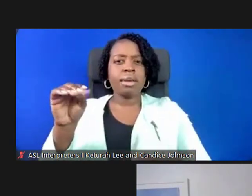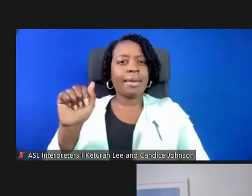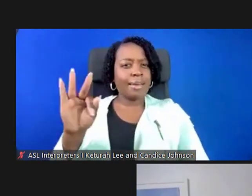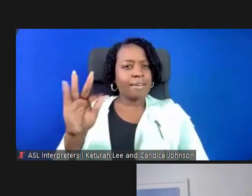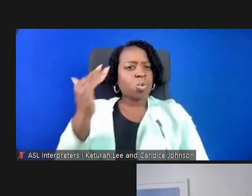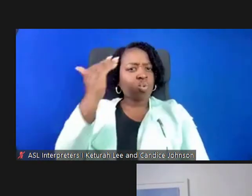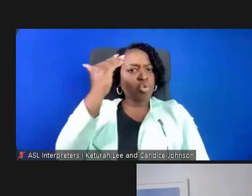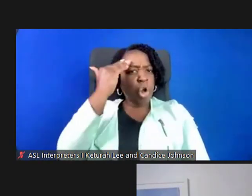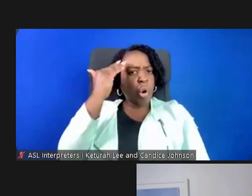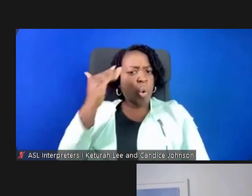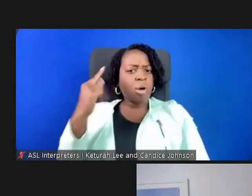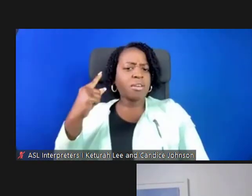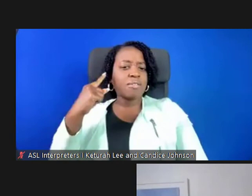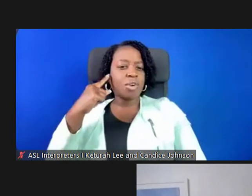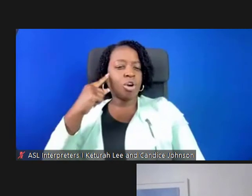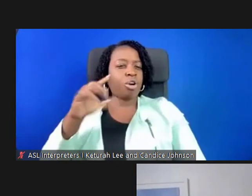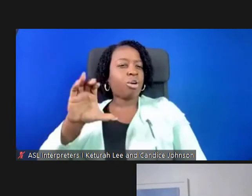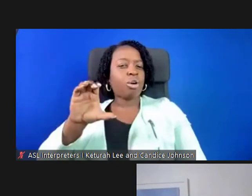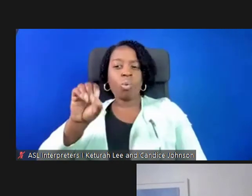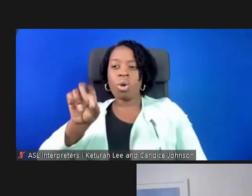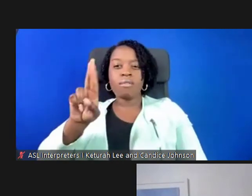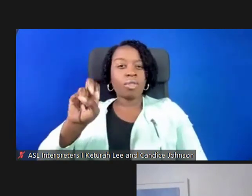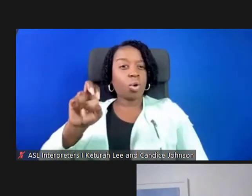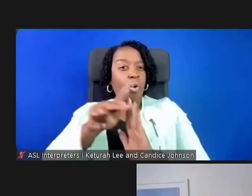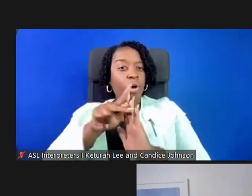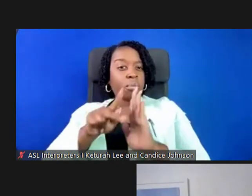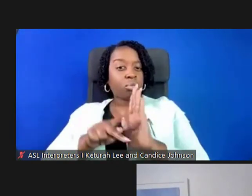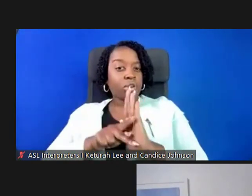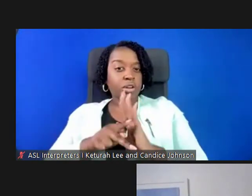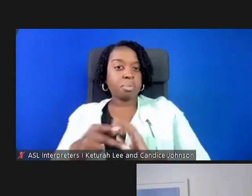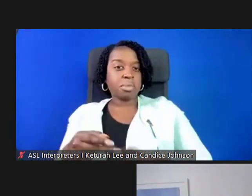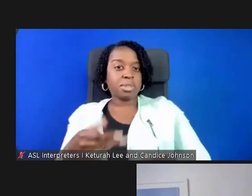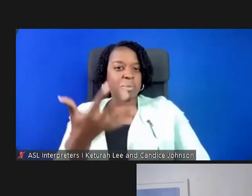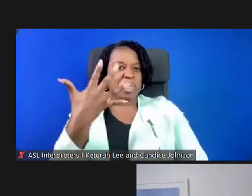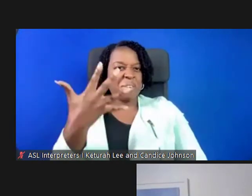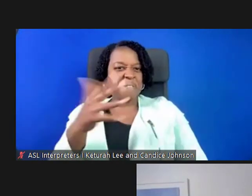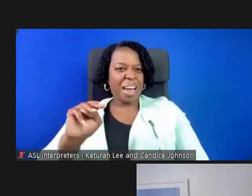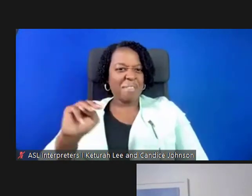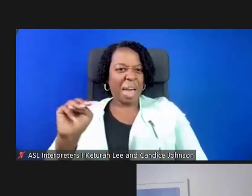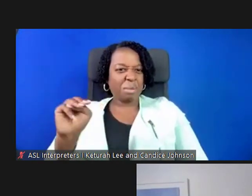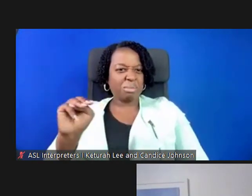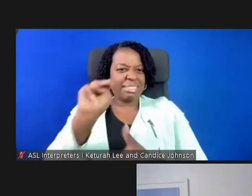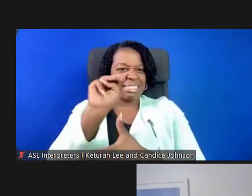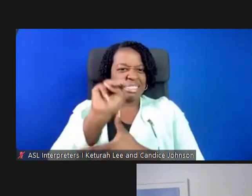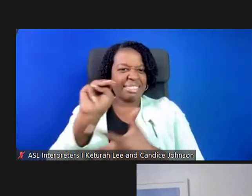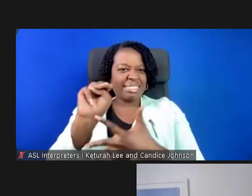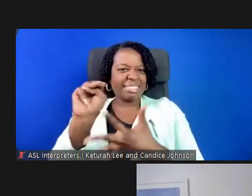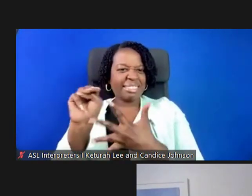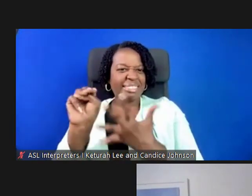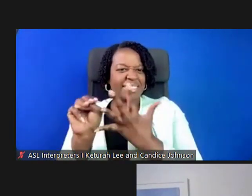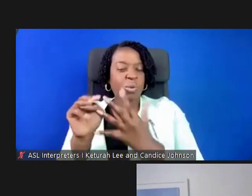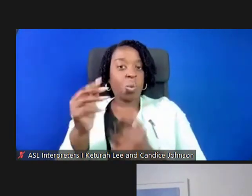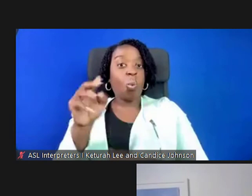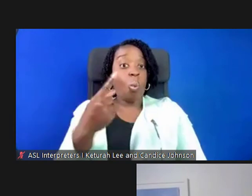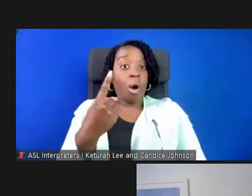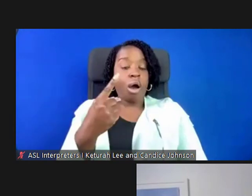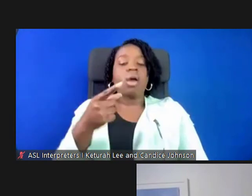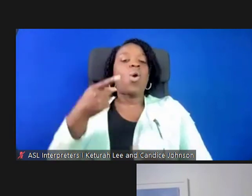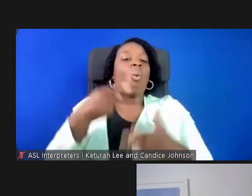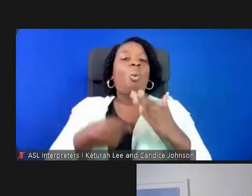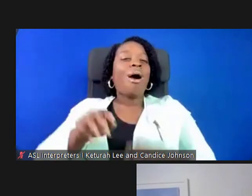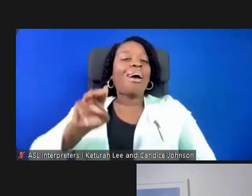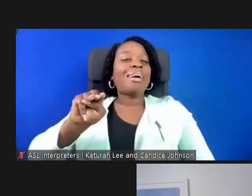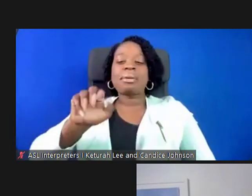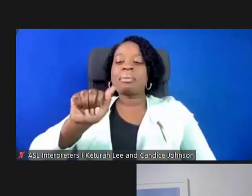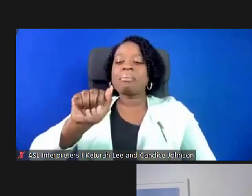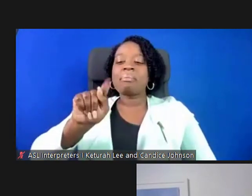of core principle has to do with the 5 M's, one of which is what matters. And to the